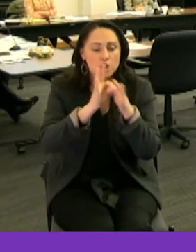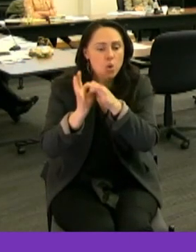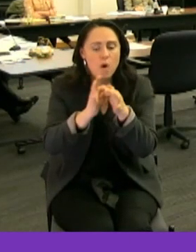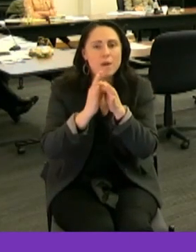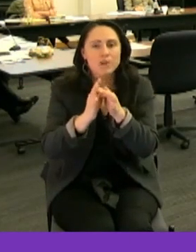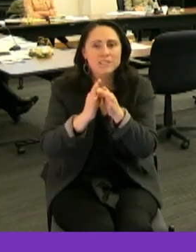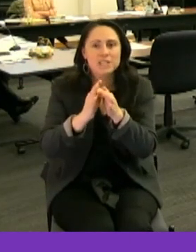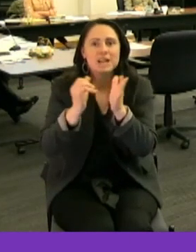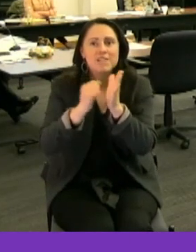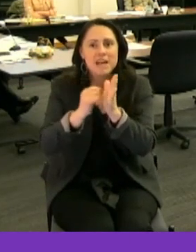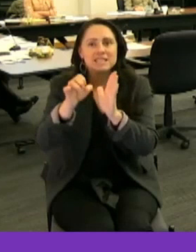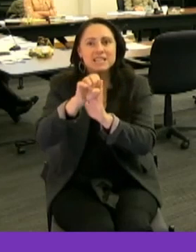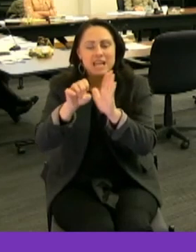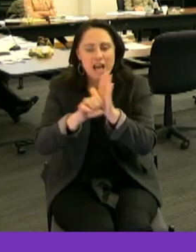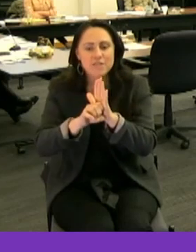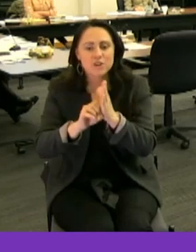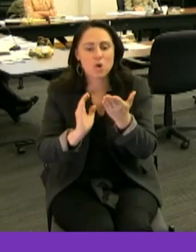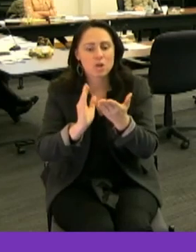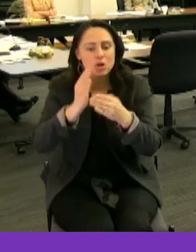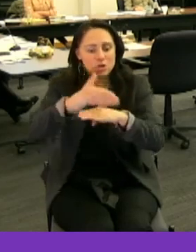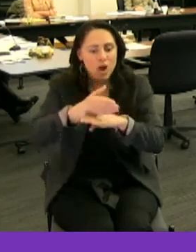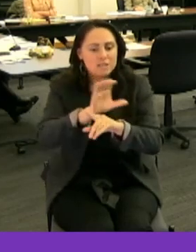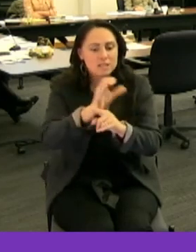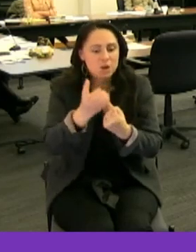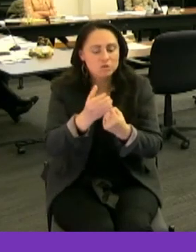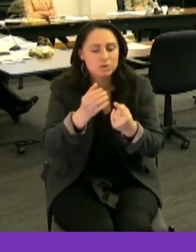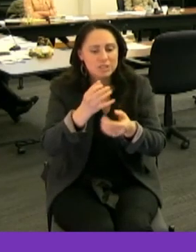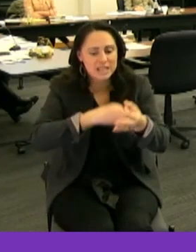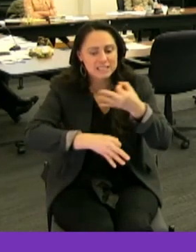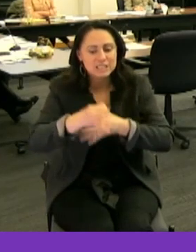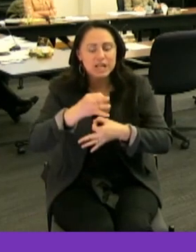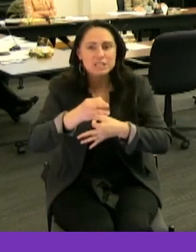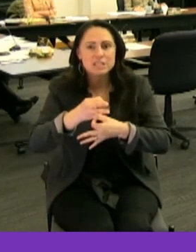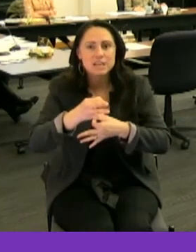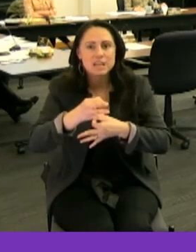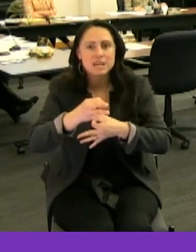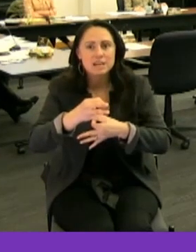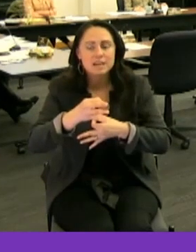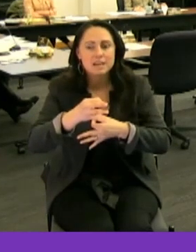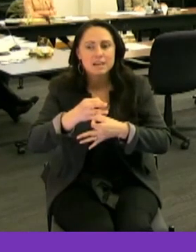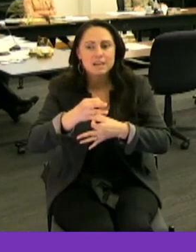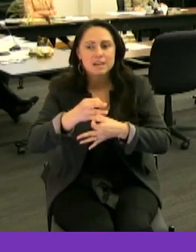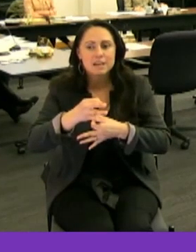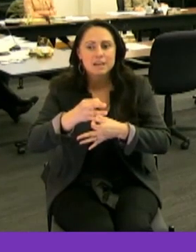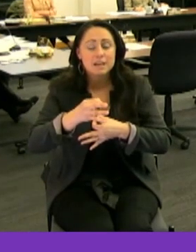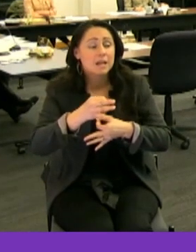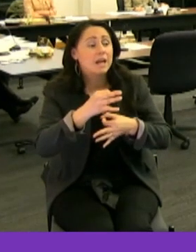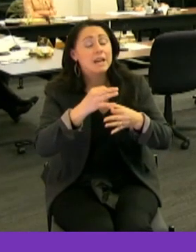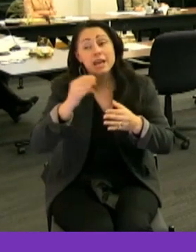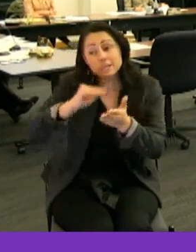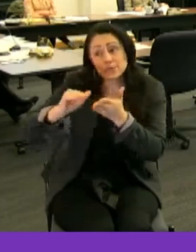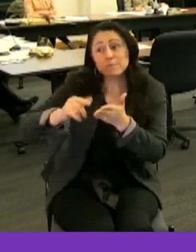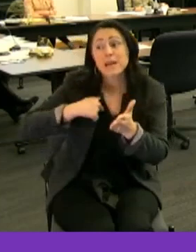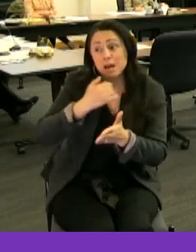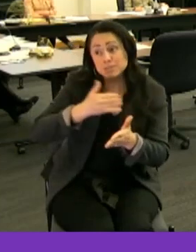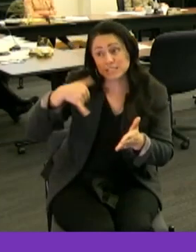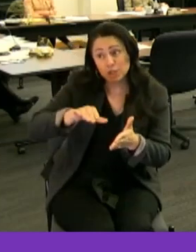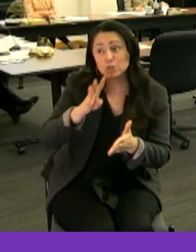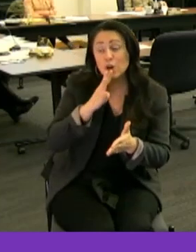Cooperation is an ethical aim of cross-cultural exchanges. And I still, Ms. Maureen, I'm still talking,